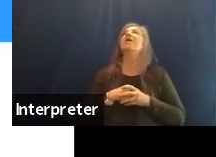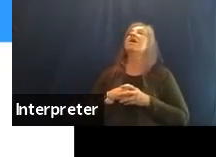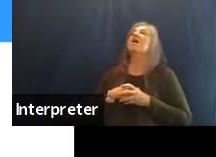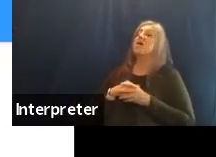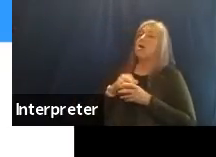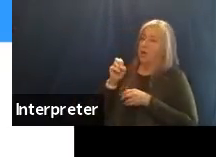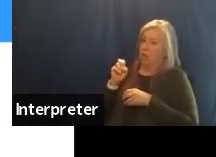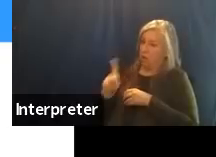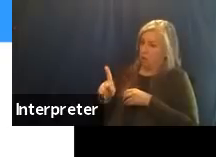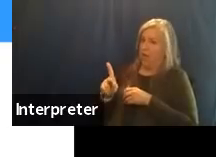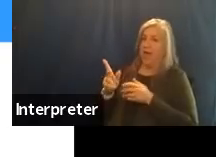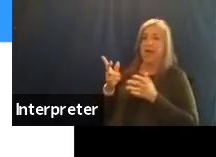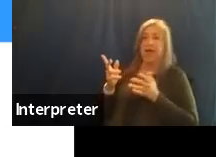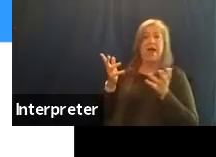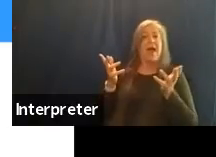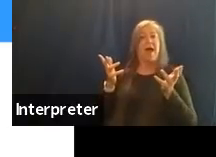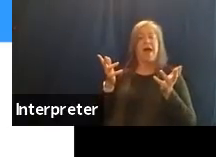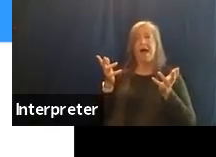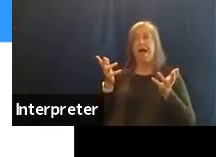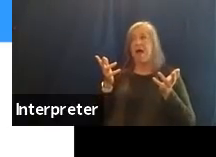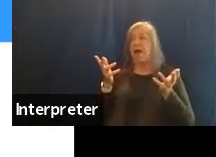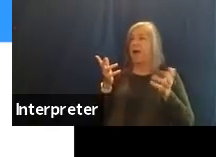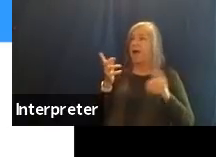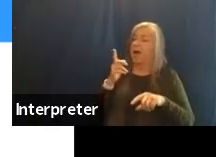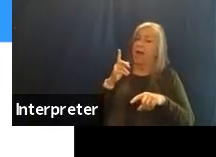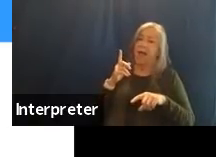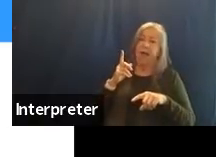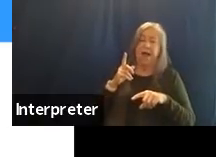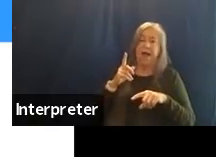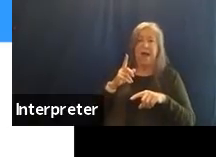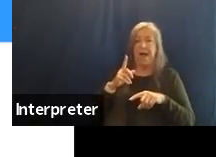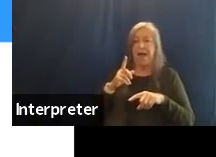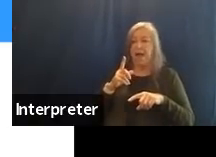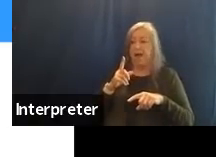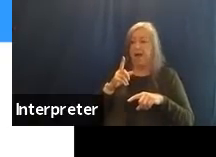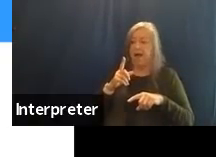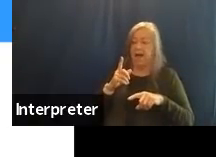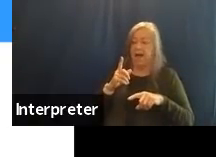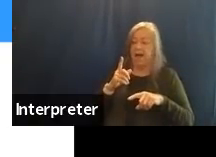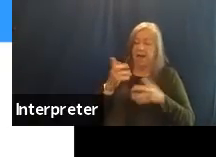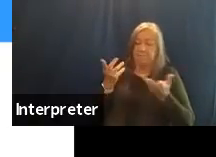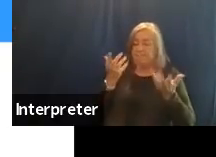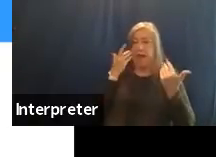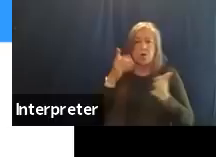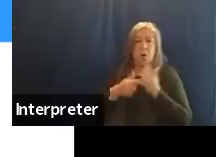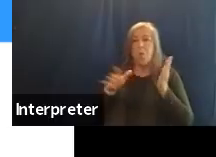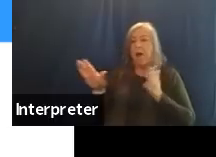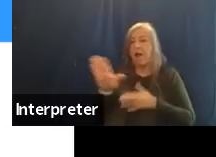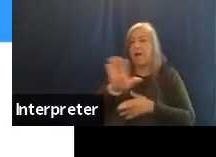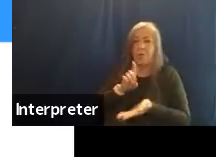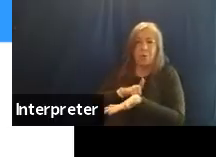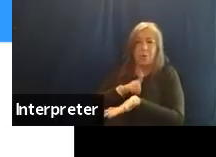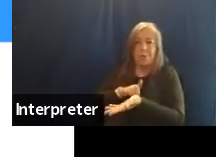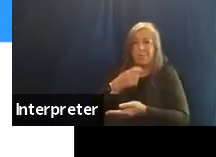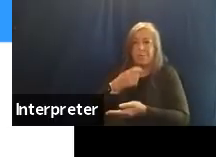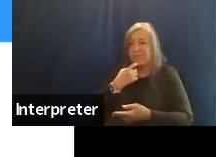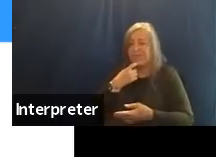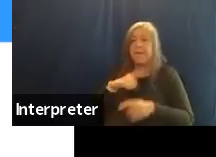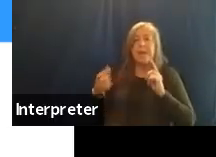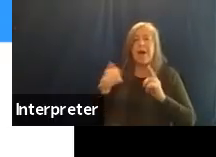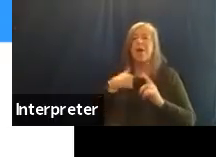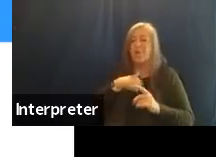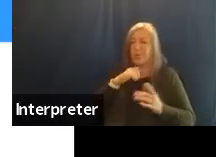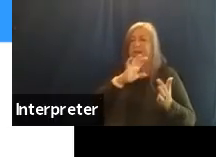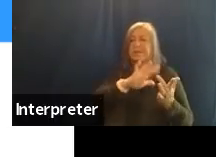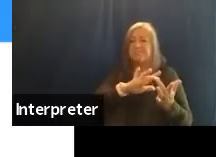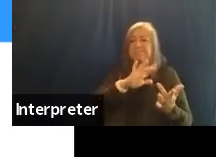that we did do a lot of research this summer. We talked to national asthma foundations and reached out to our local providers who specialize in